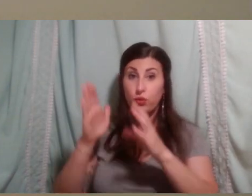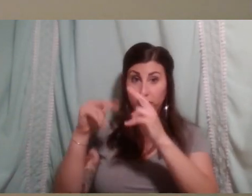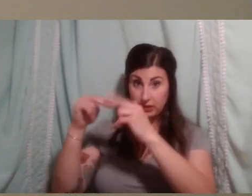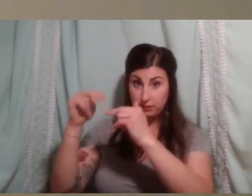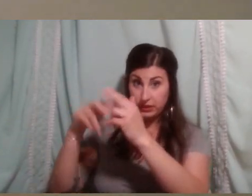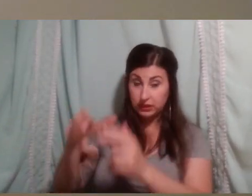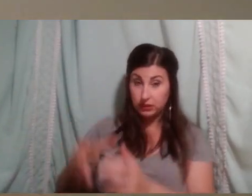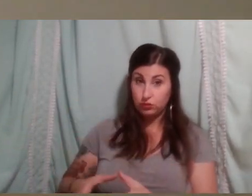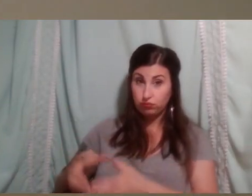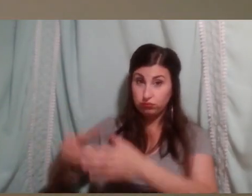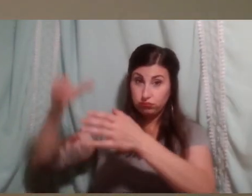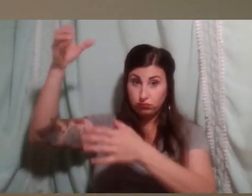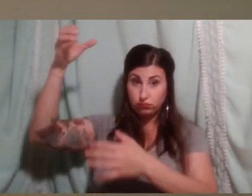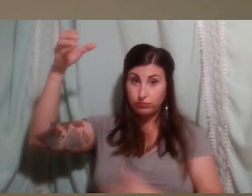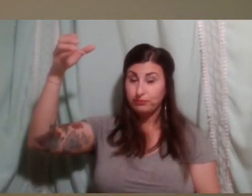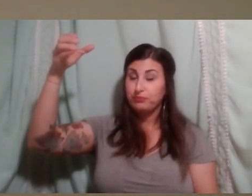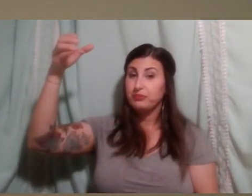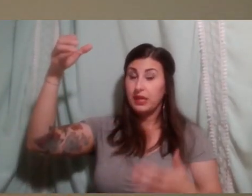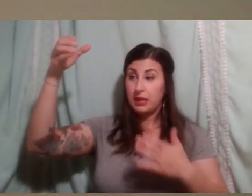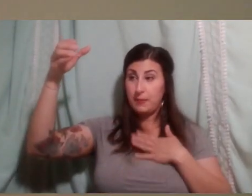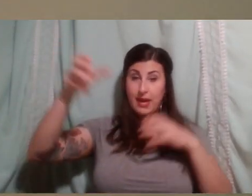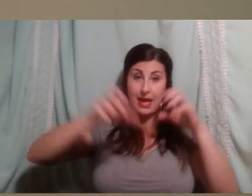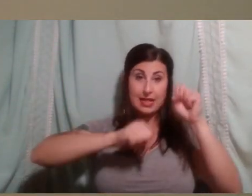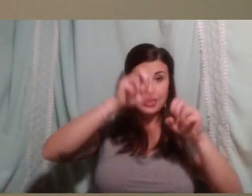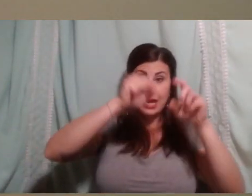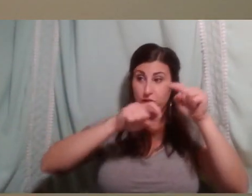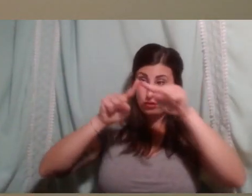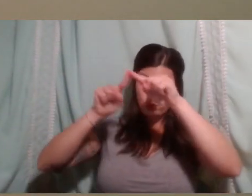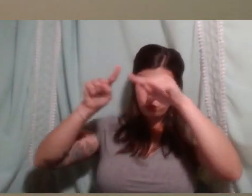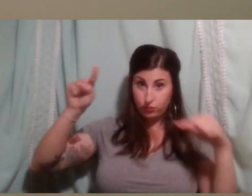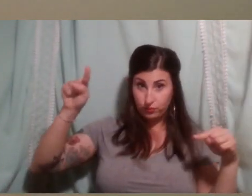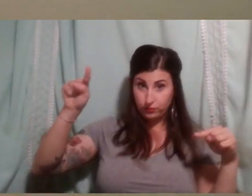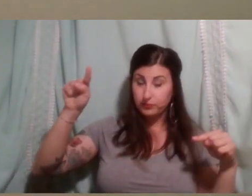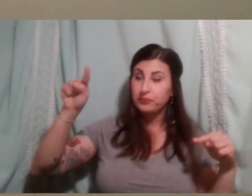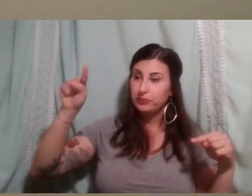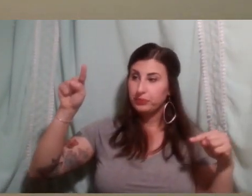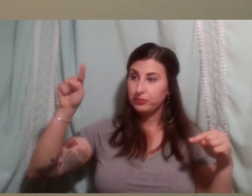is the building. All right, here's my ladder.